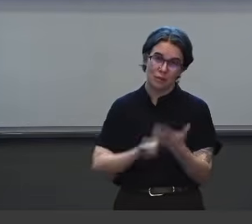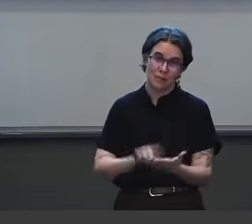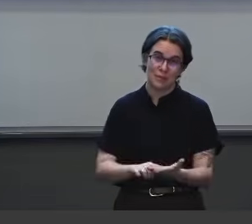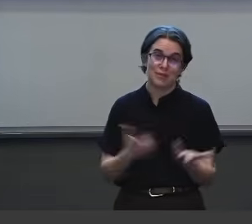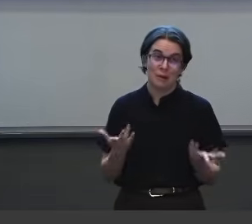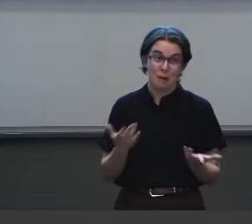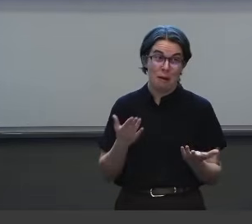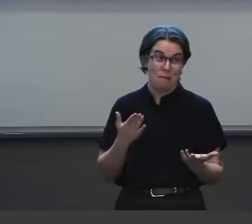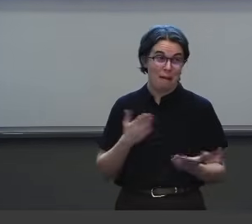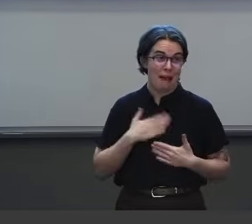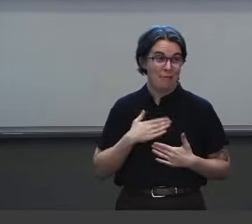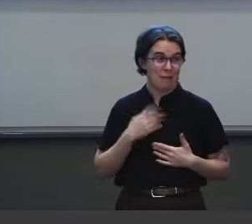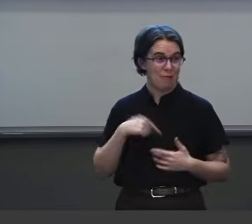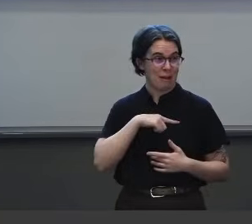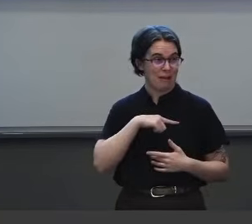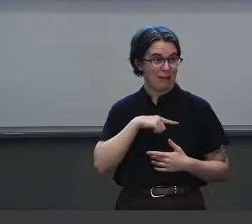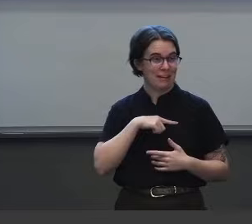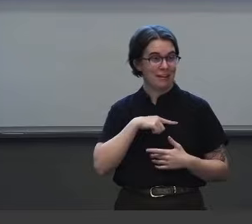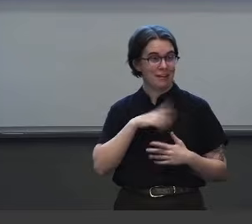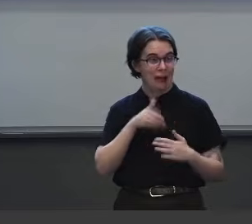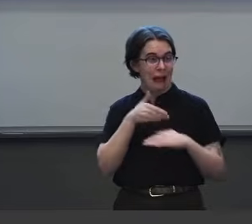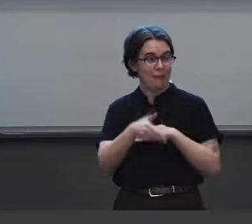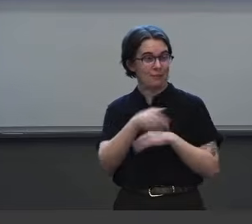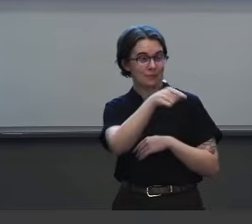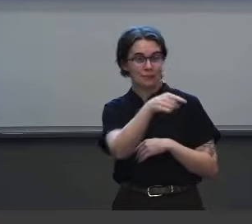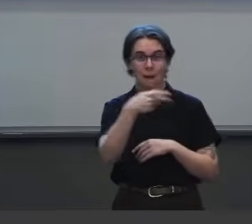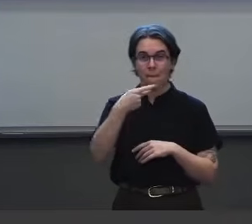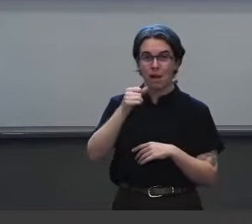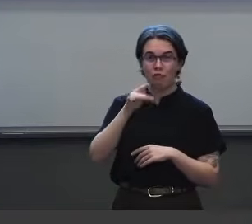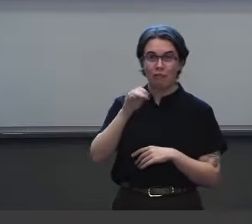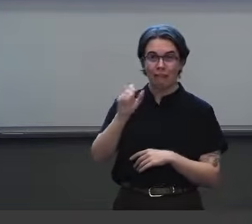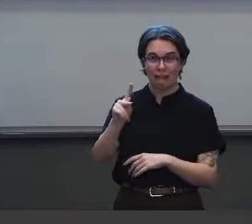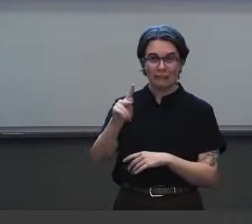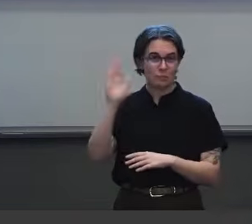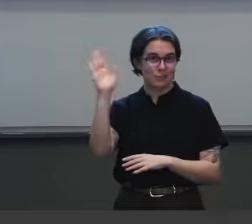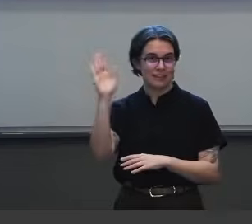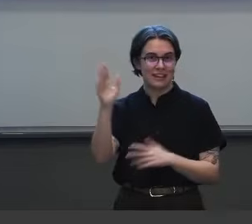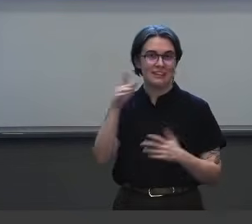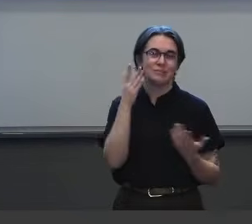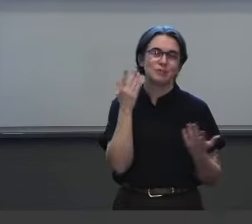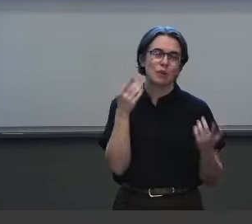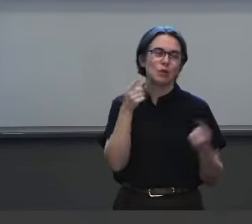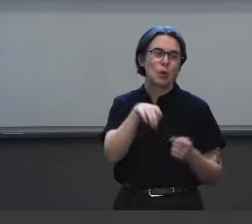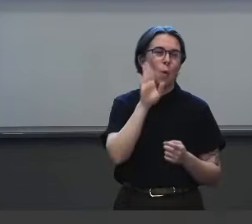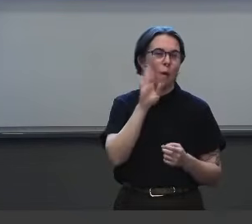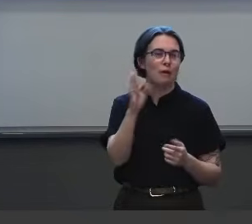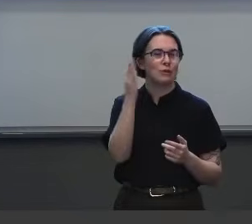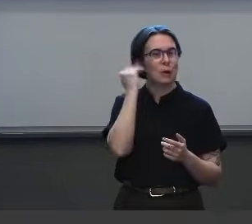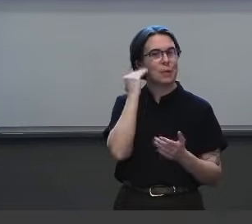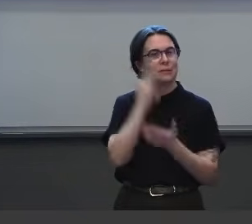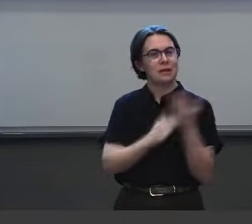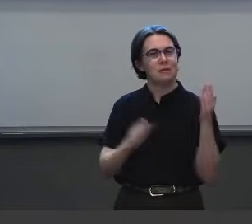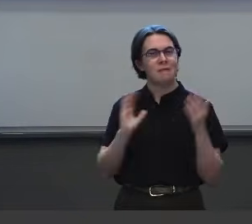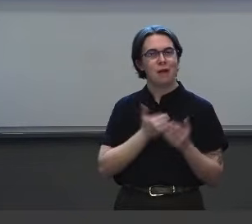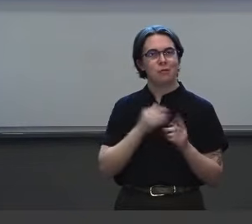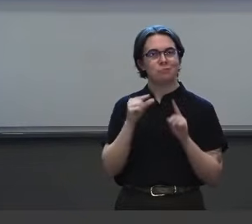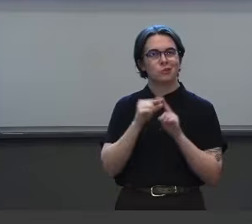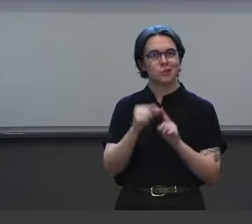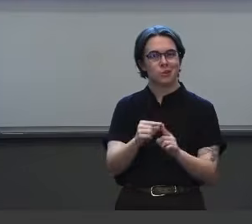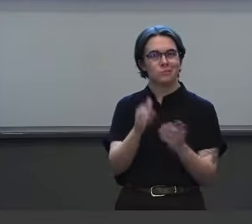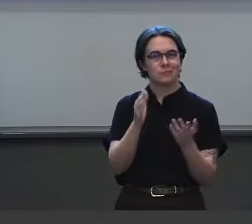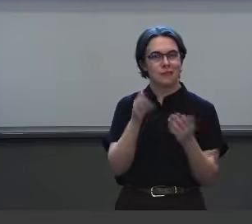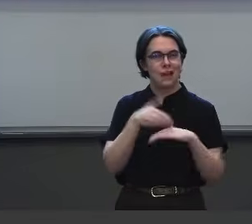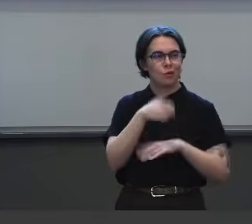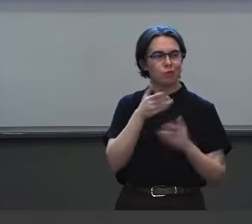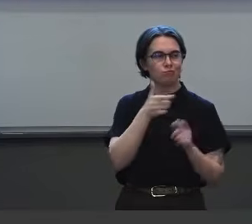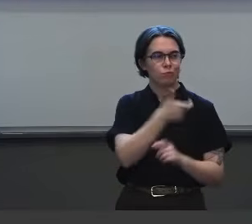after Patrick's talk because some of the definitions that you're going to see are going to be well known, familiar to you.